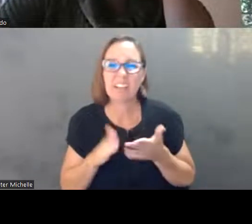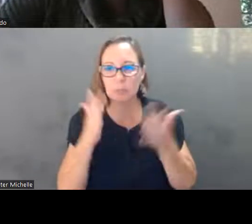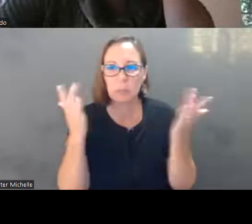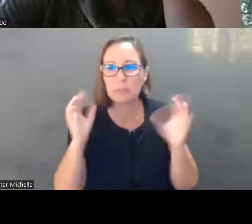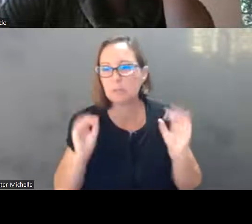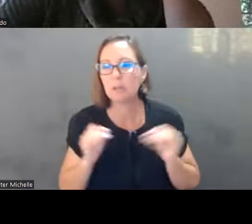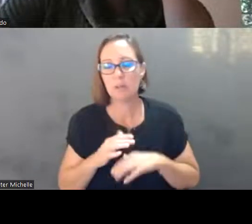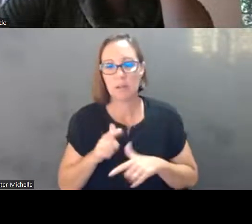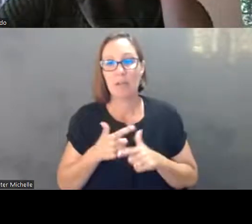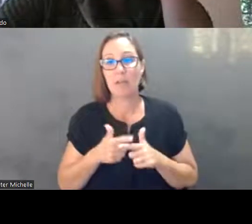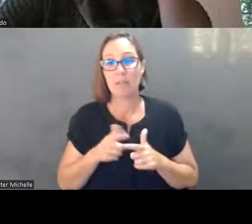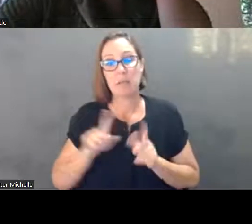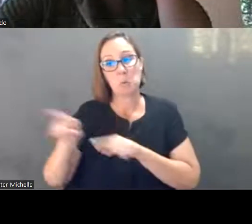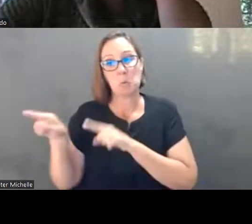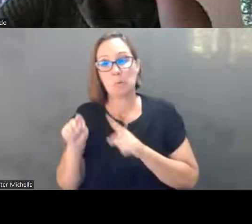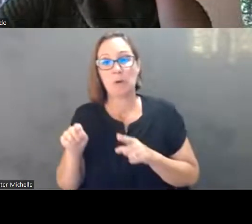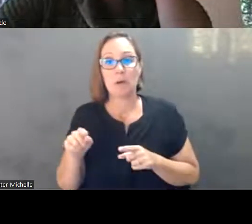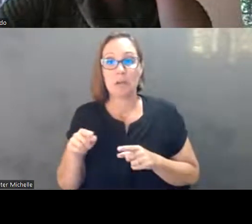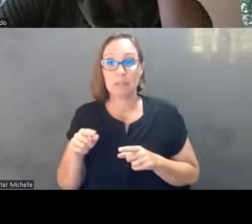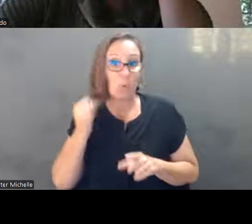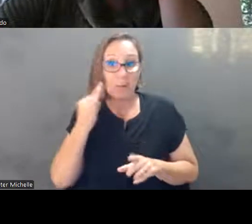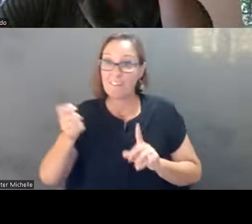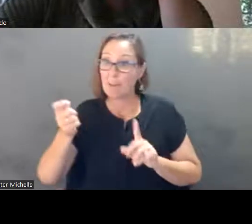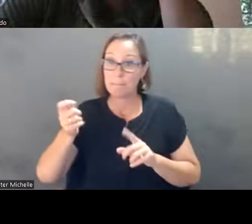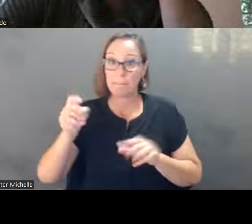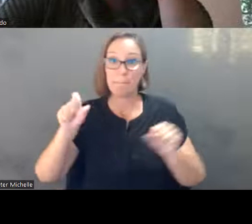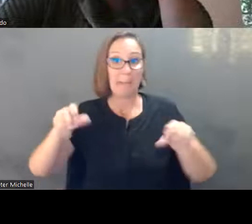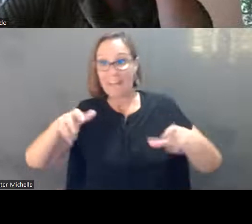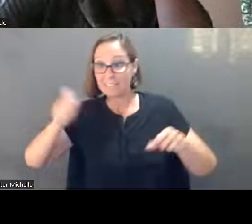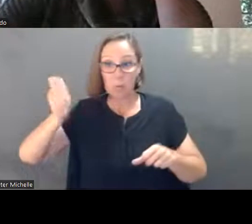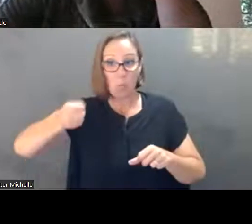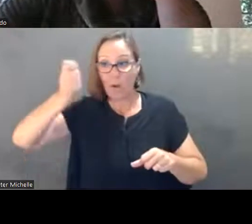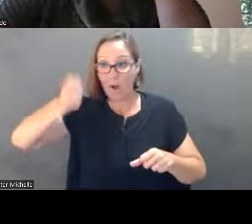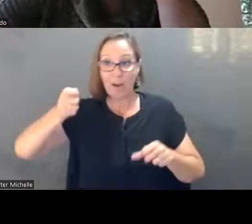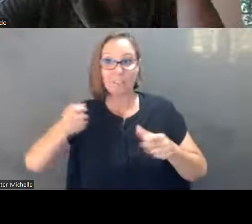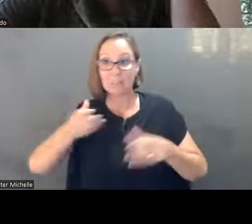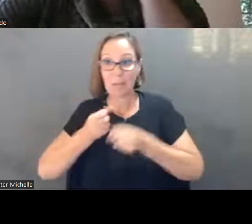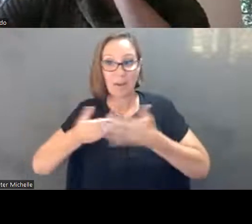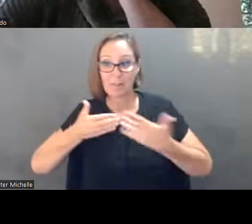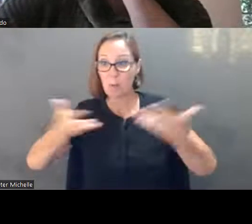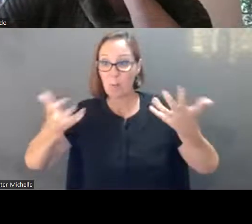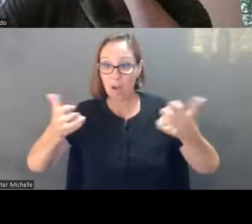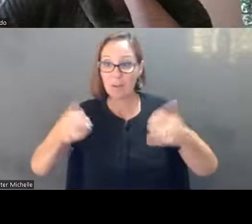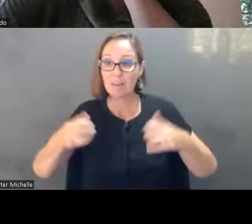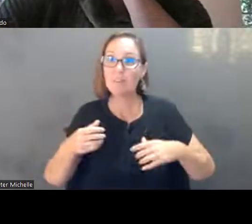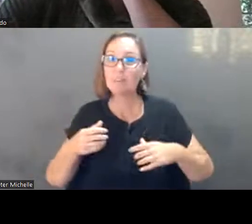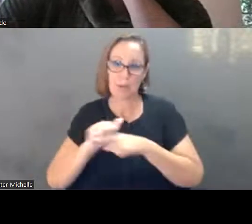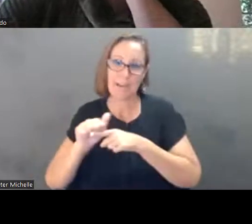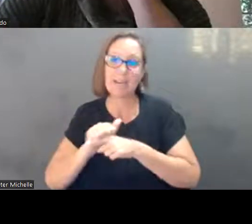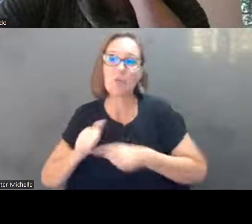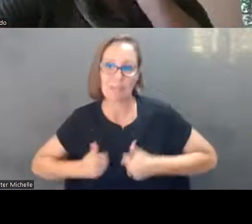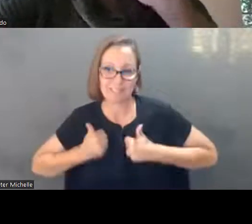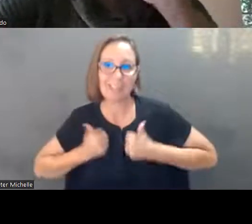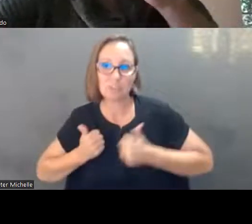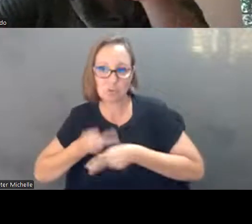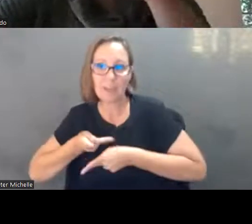what if I had a magic wand, and in terms of training the residential care staff, I think the only way